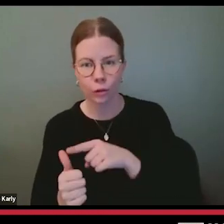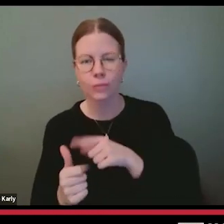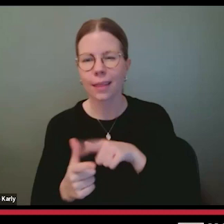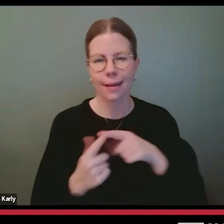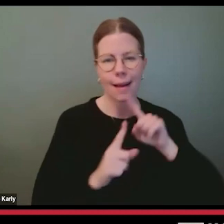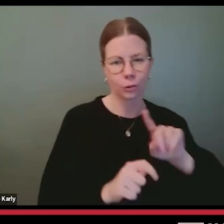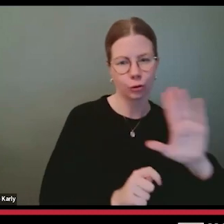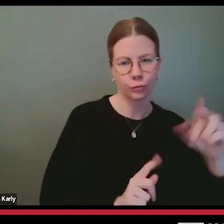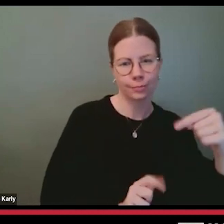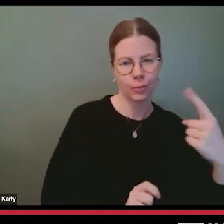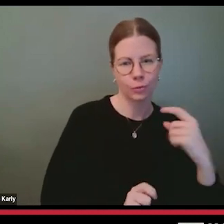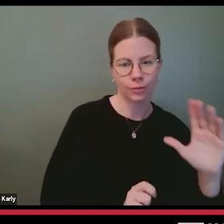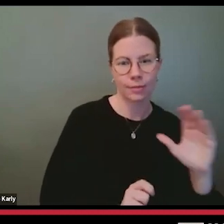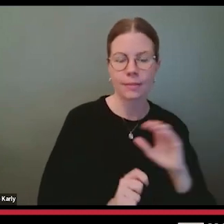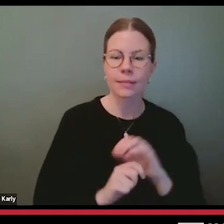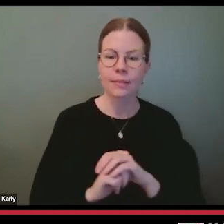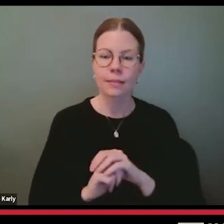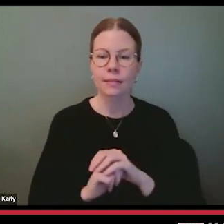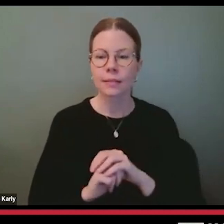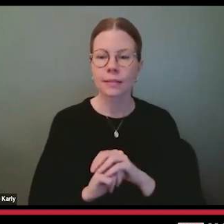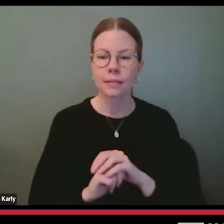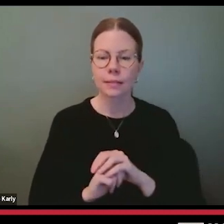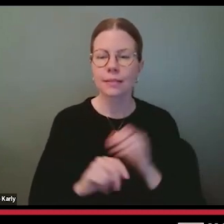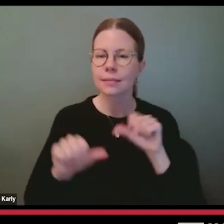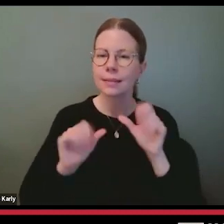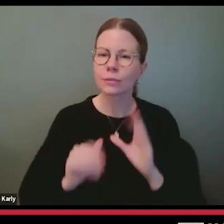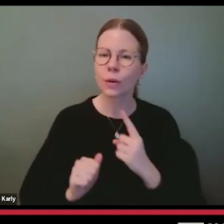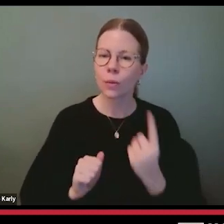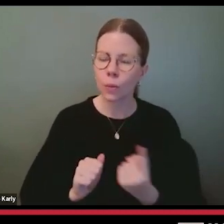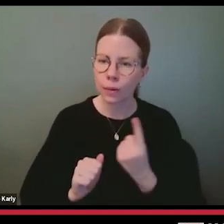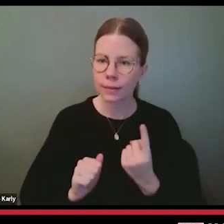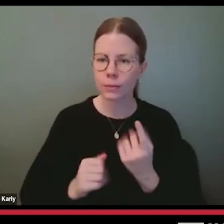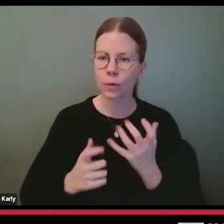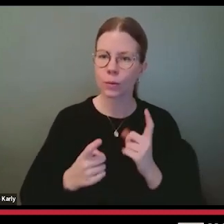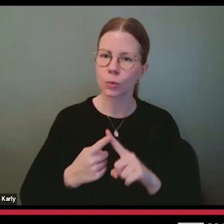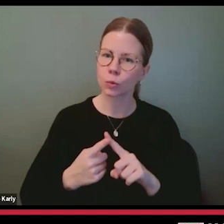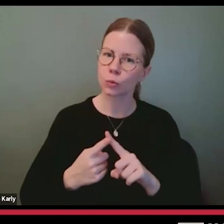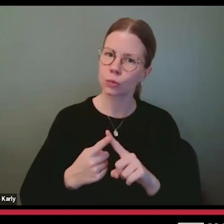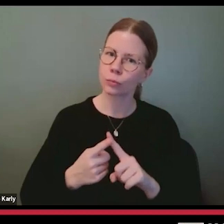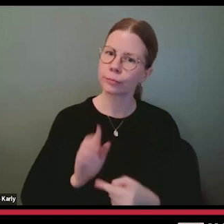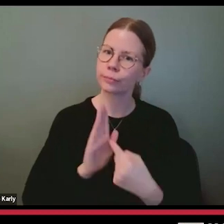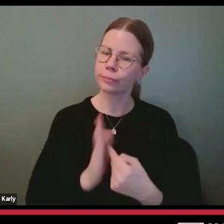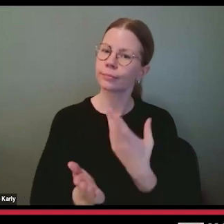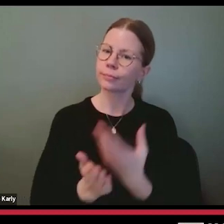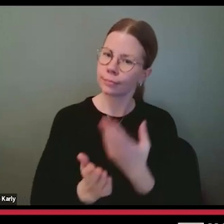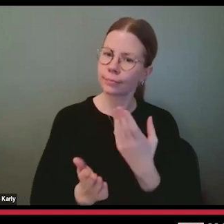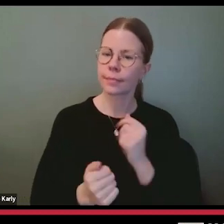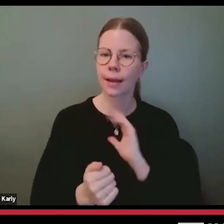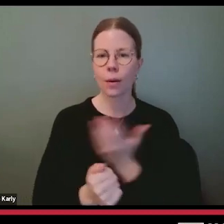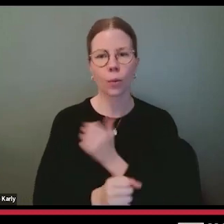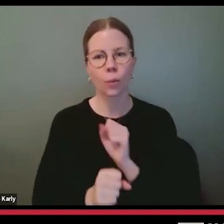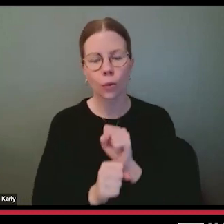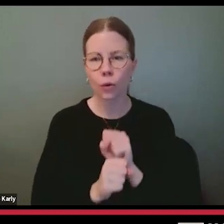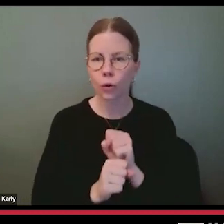Scientists, for very good reason, try to make the best pitches for why their work is valuable, and we're all in it for good reasons, or